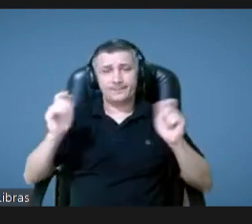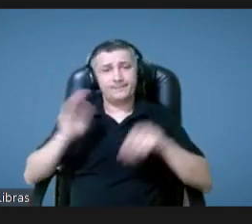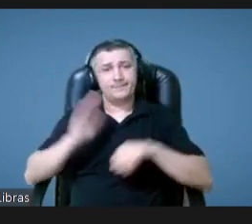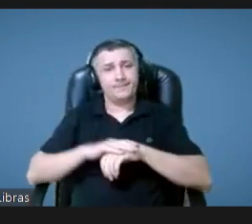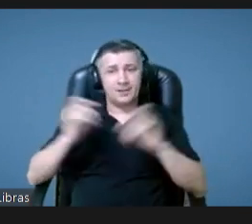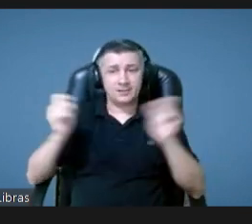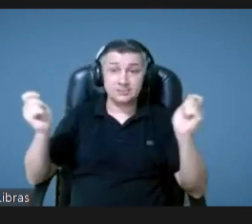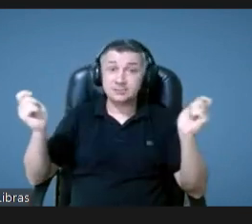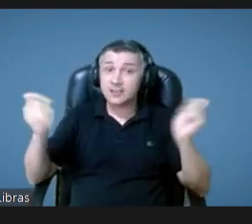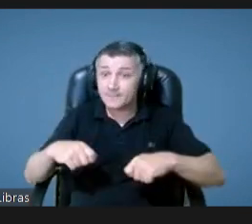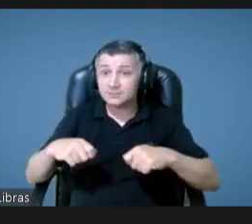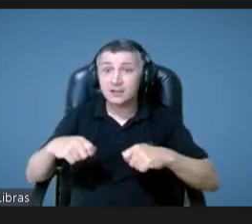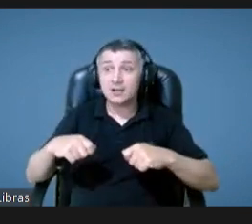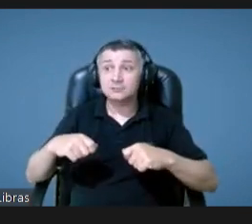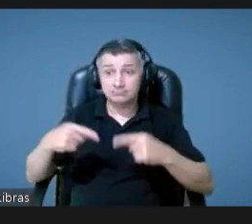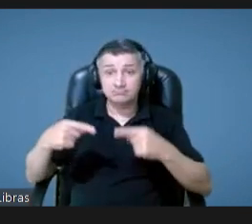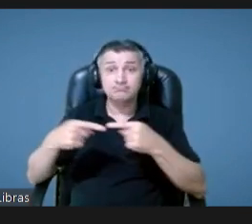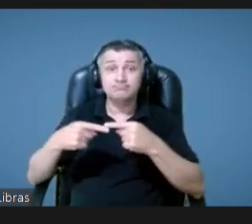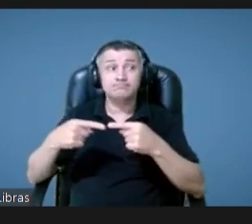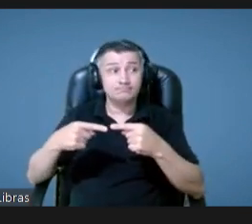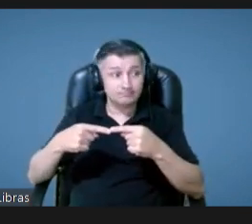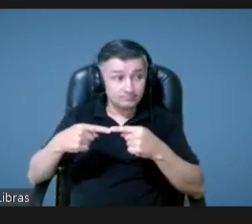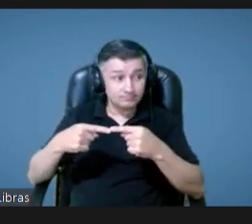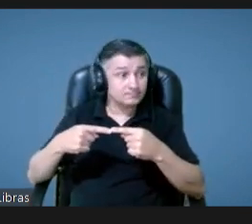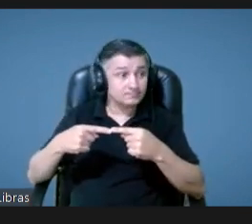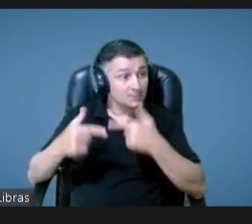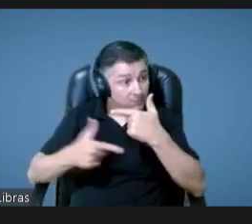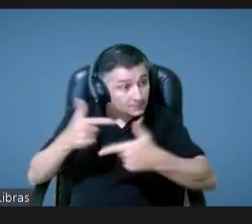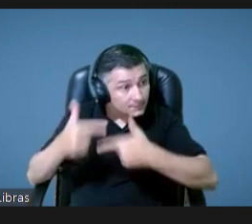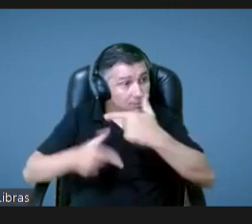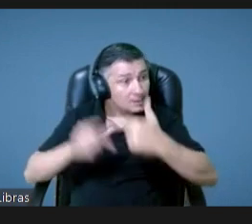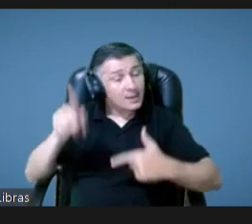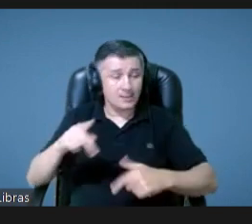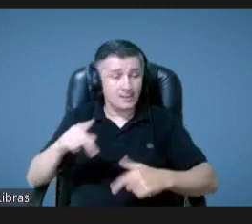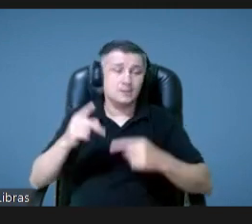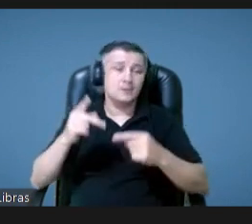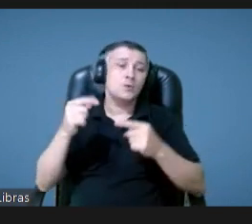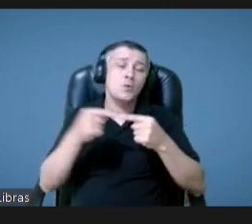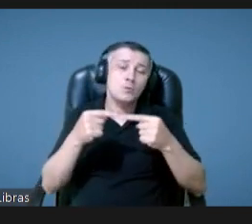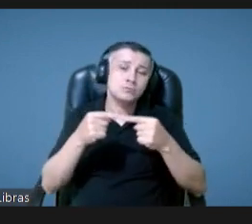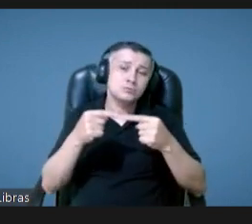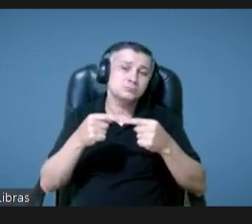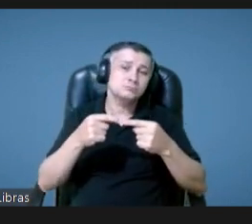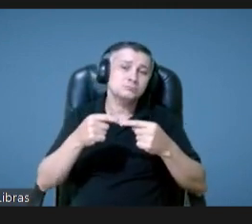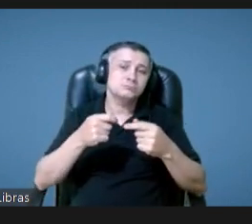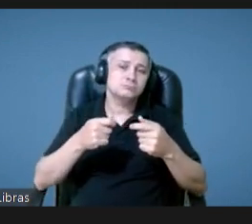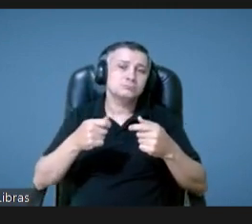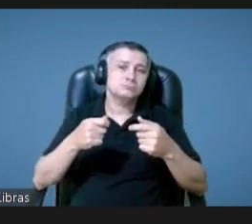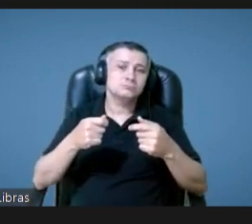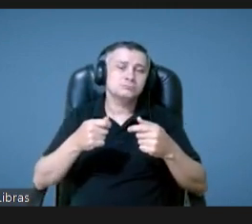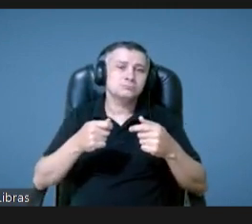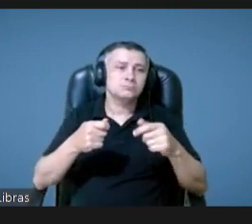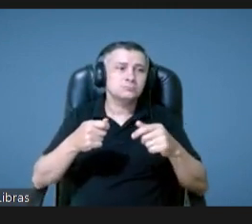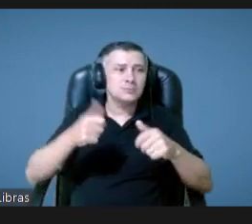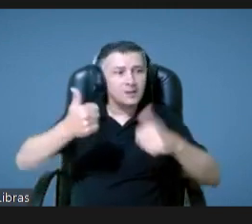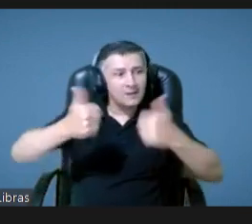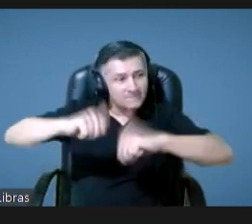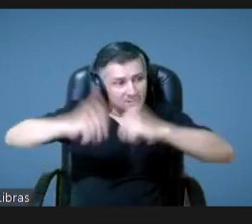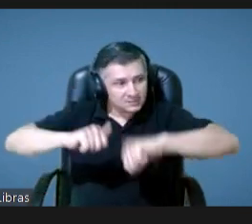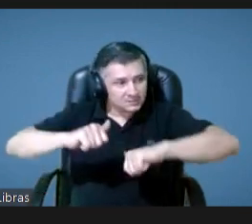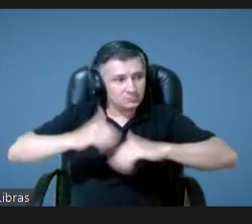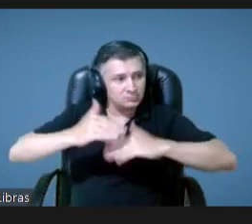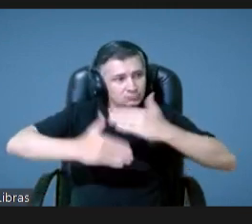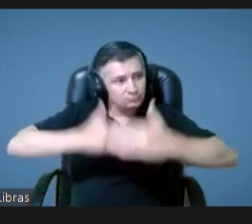operational results. We have more capacity, and the hangars are now